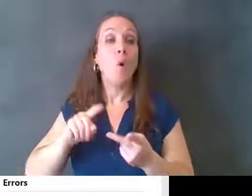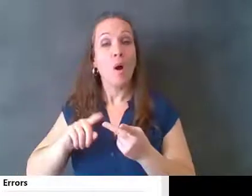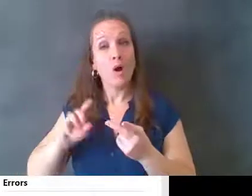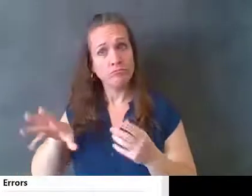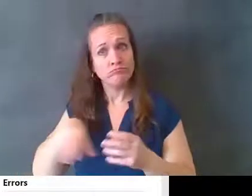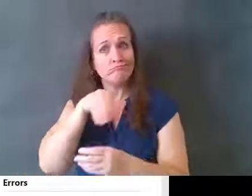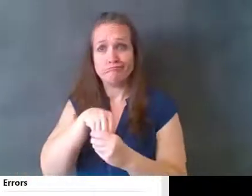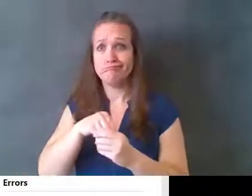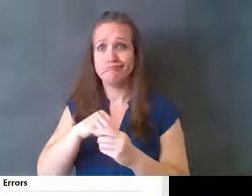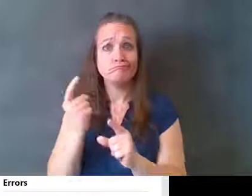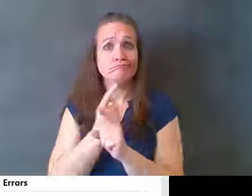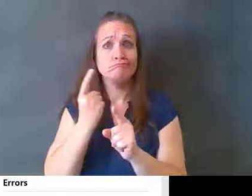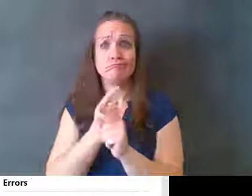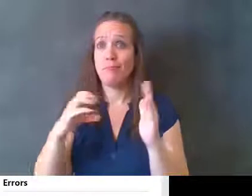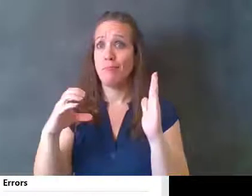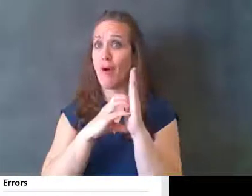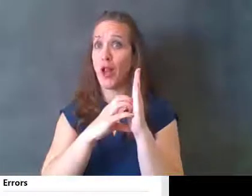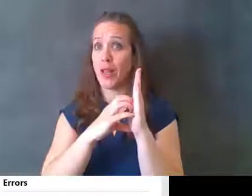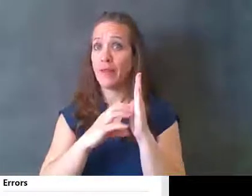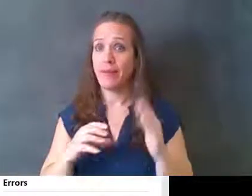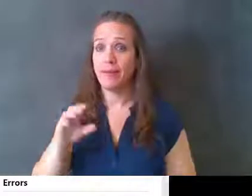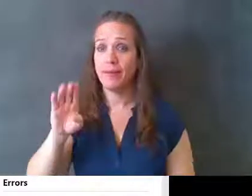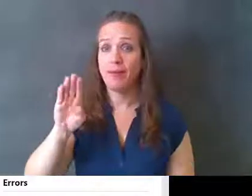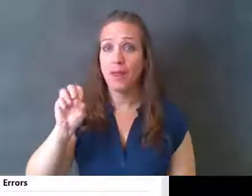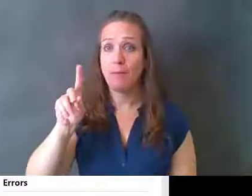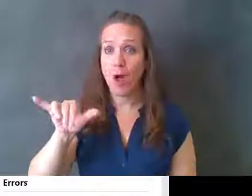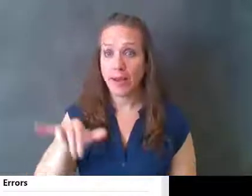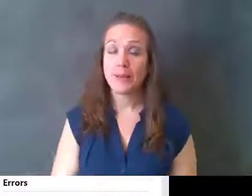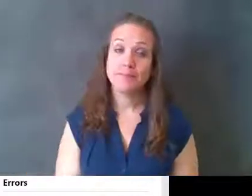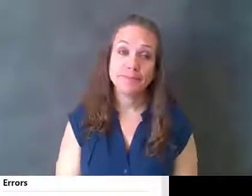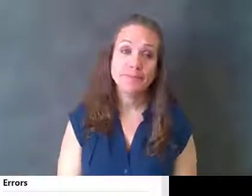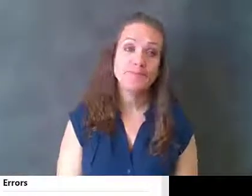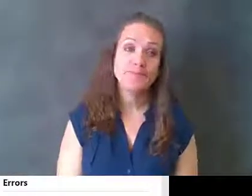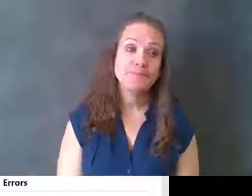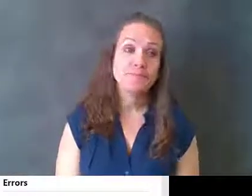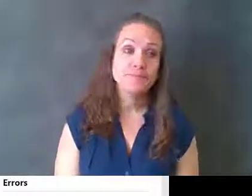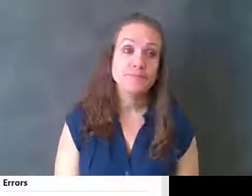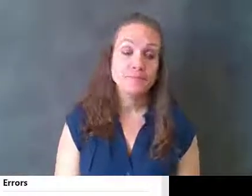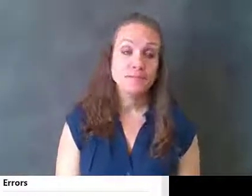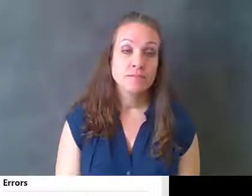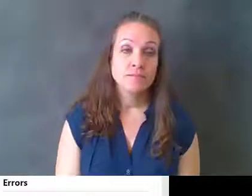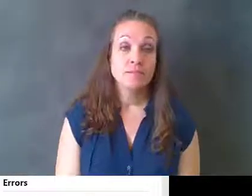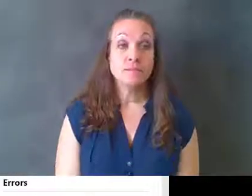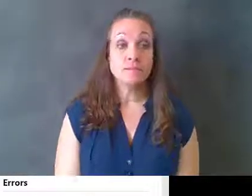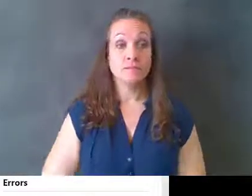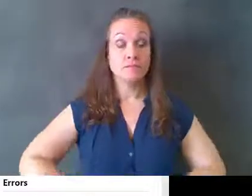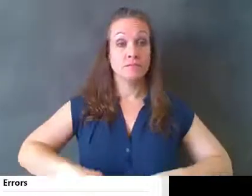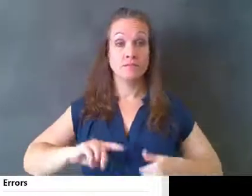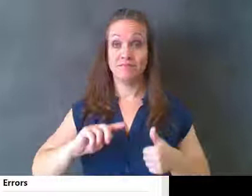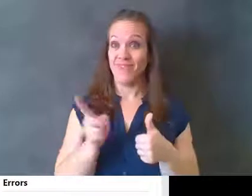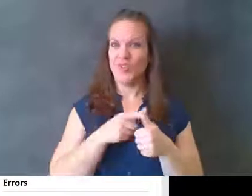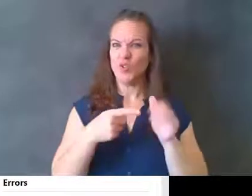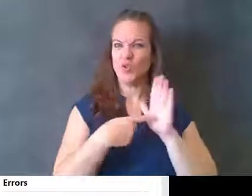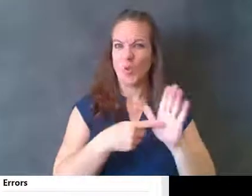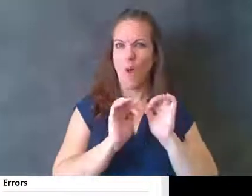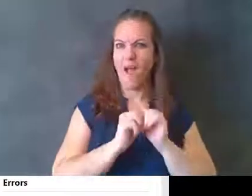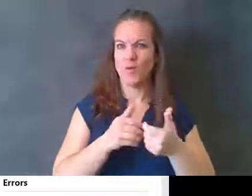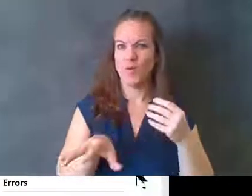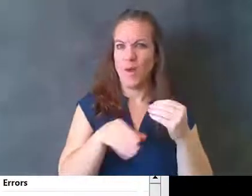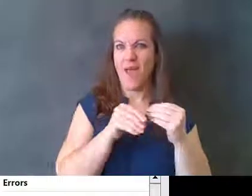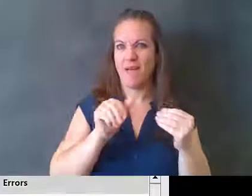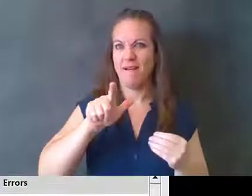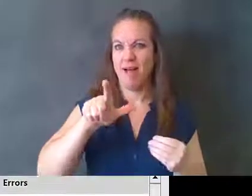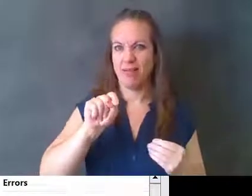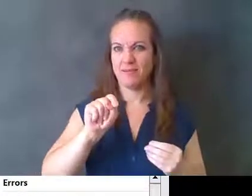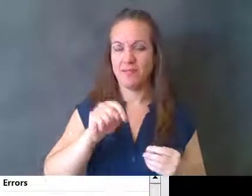text as text in the body of your document. But let's first look at how to add alt text. So I'm going to close